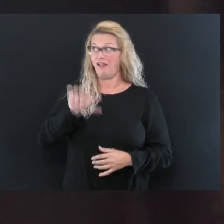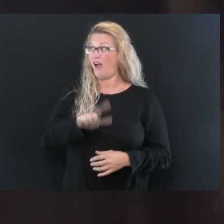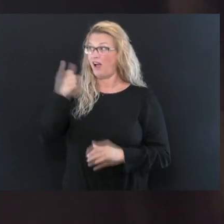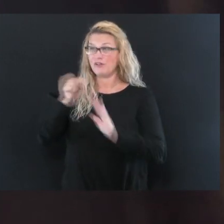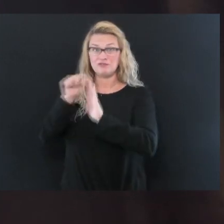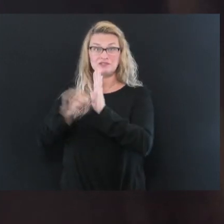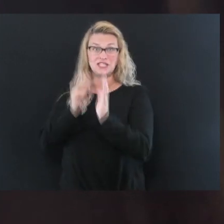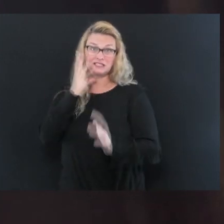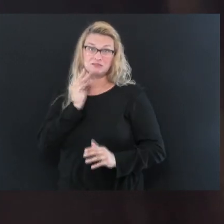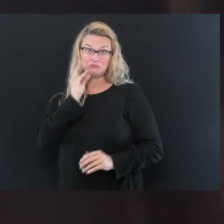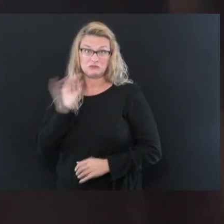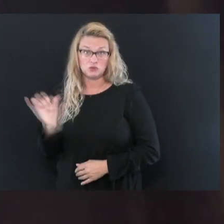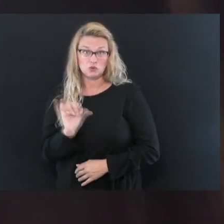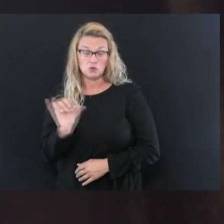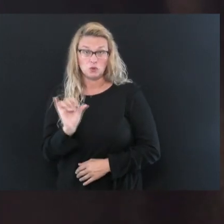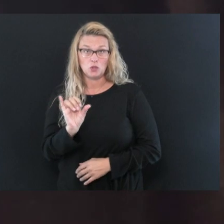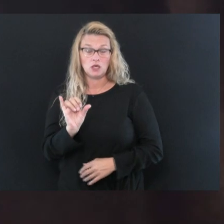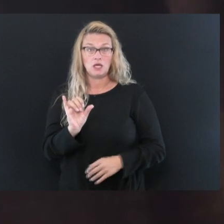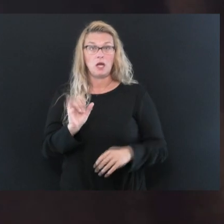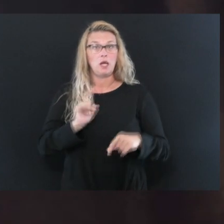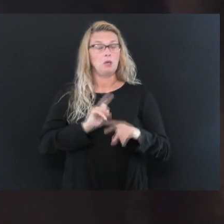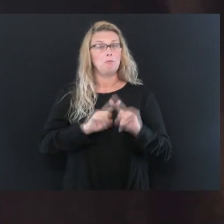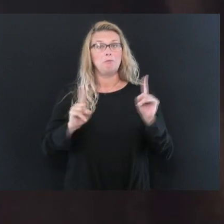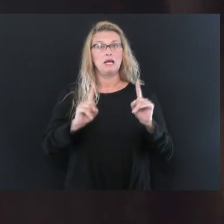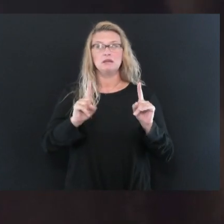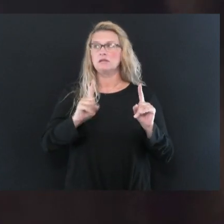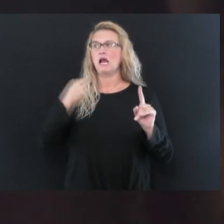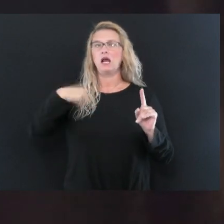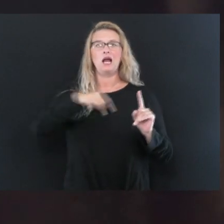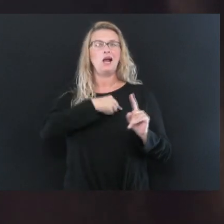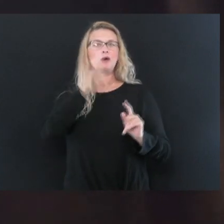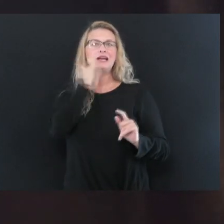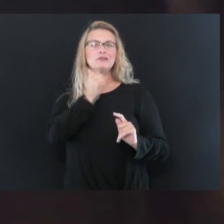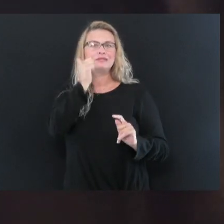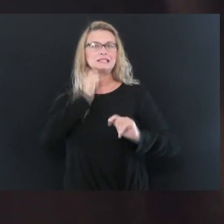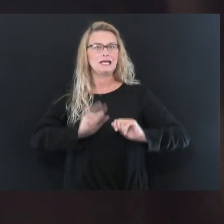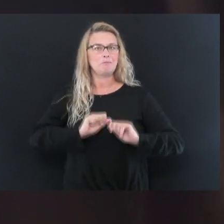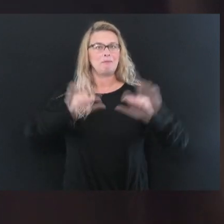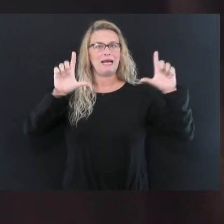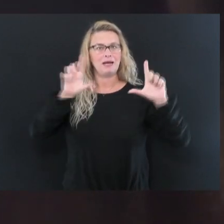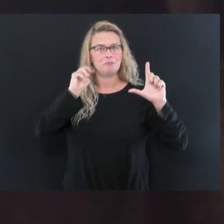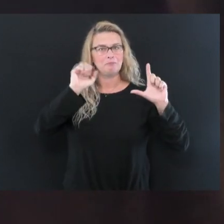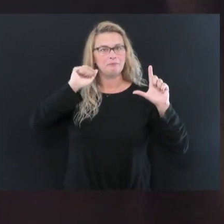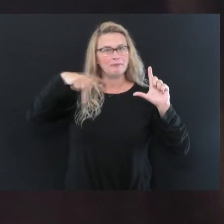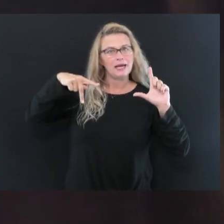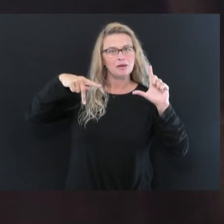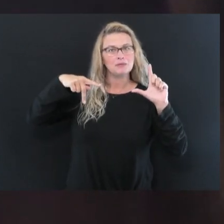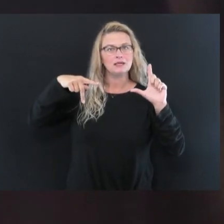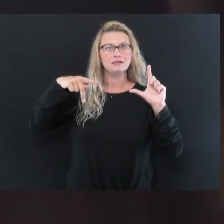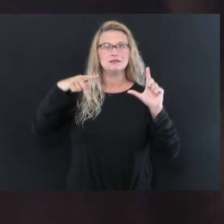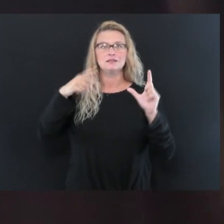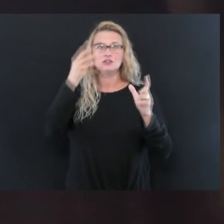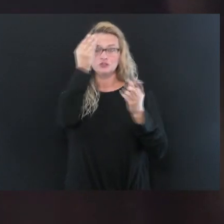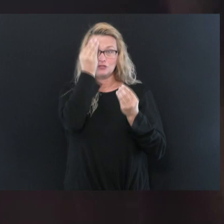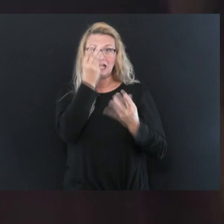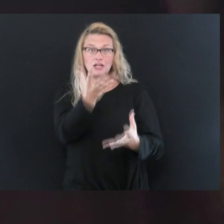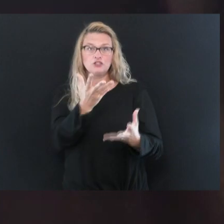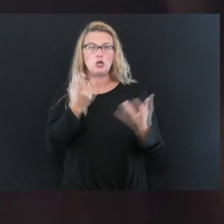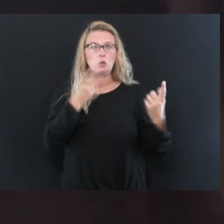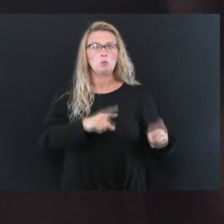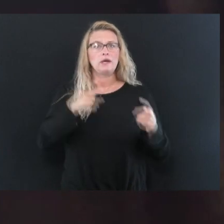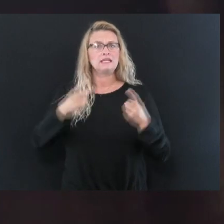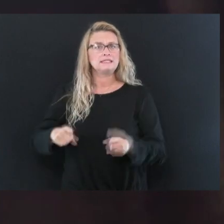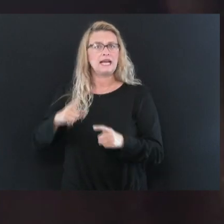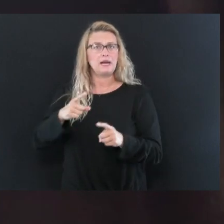our map, not for the schools necessarily, but really to document the public health status of